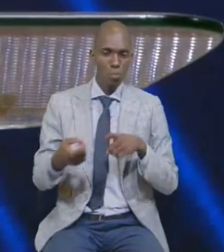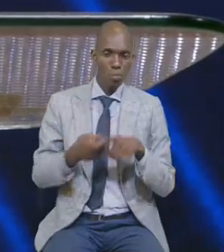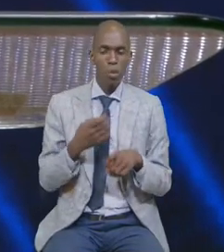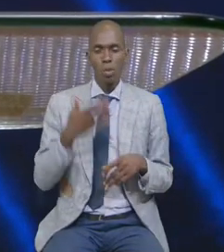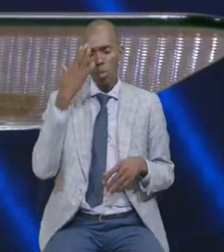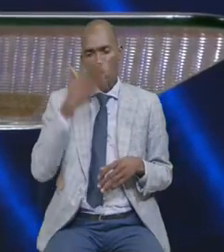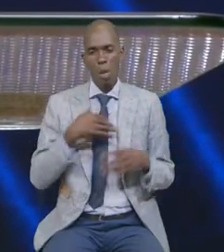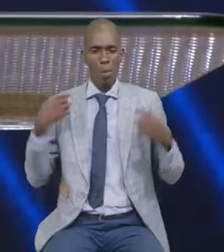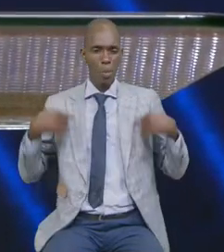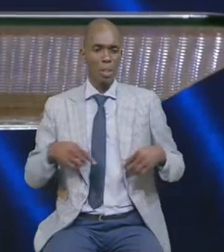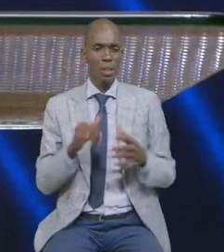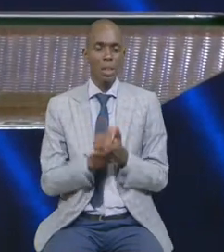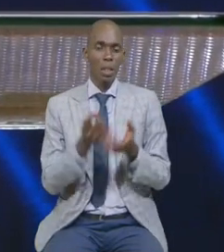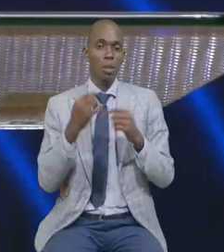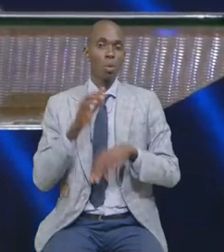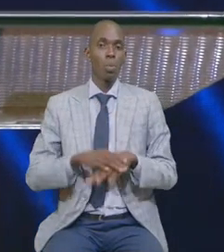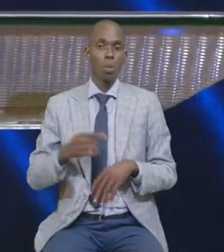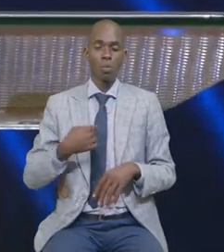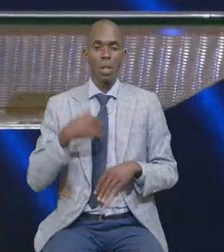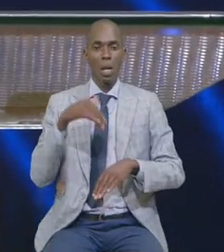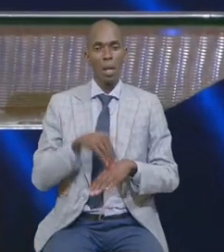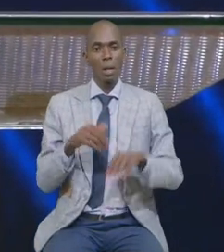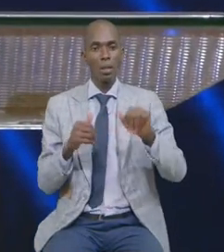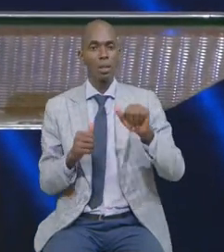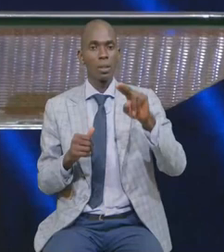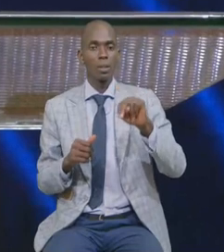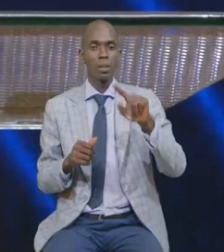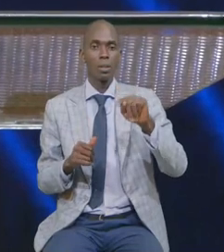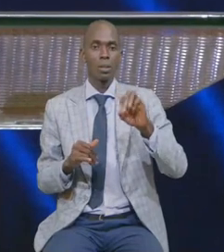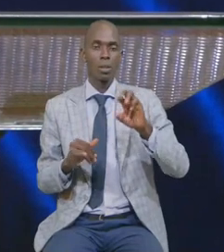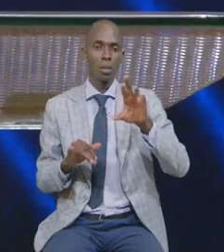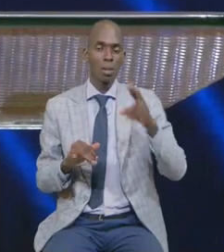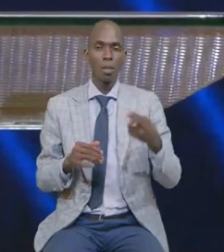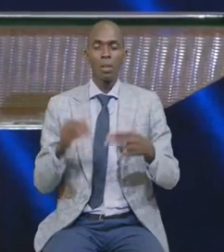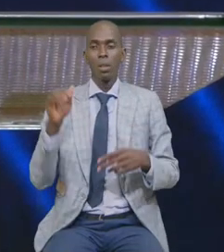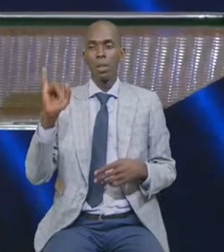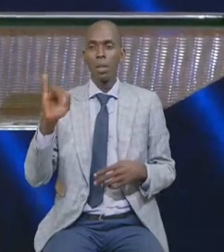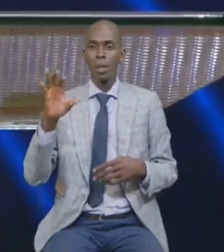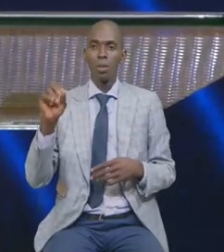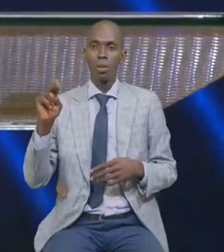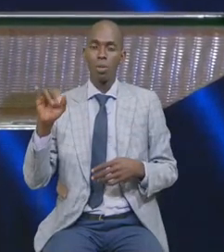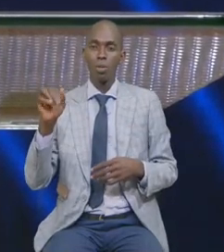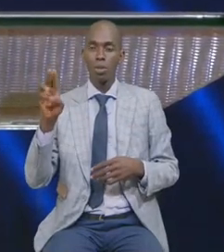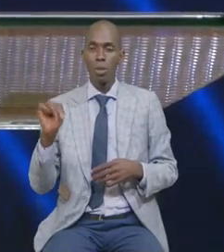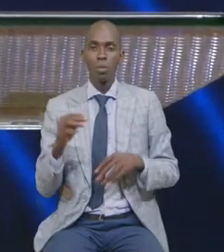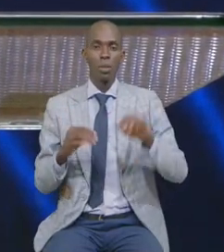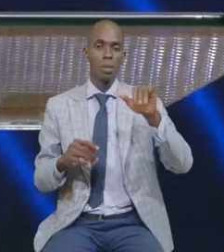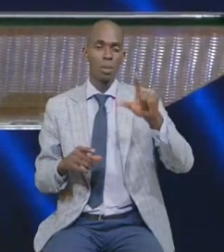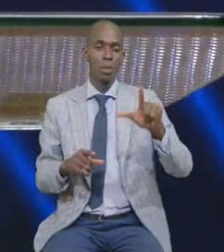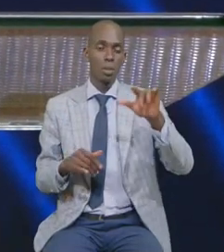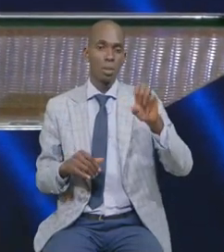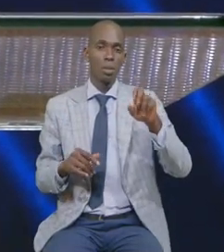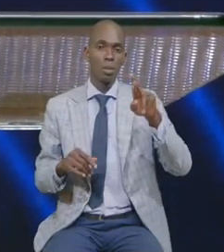which came unto me at Antioch and at Iconium, at Lystra. What persecutions